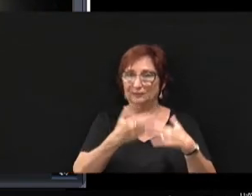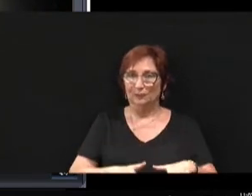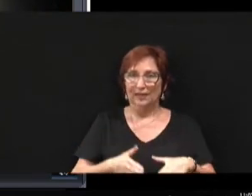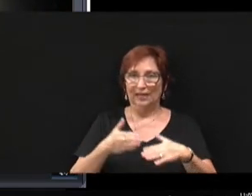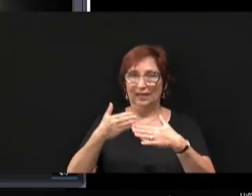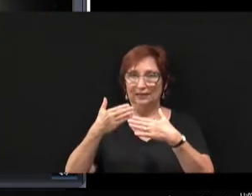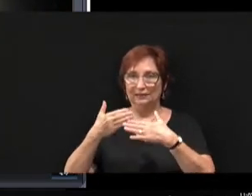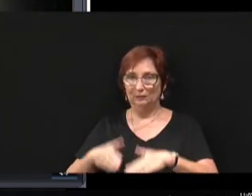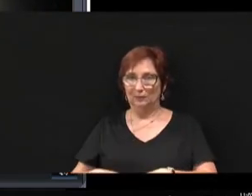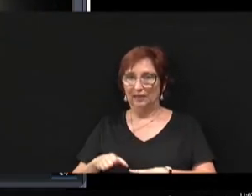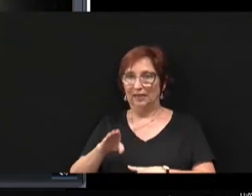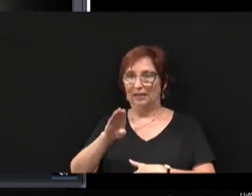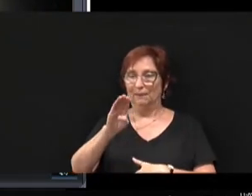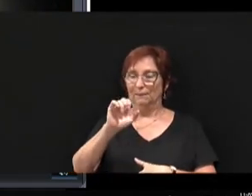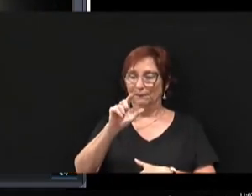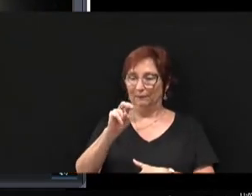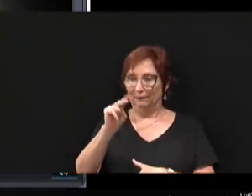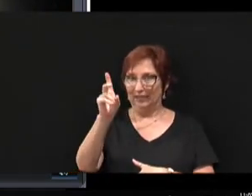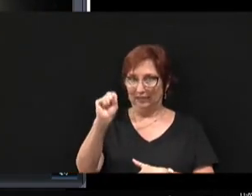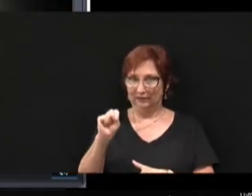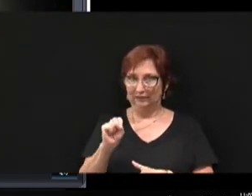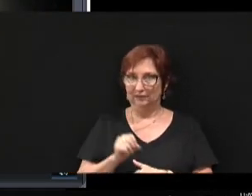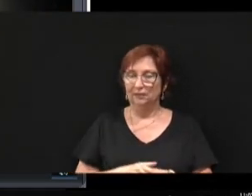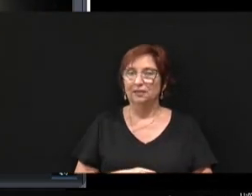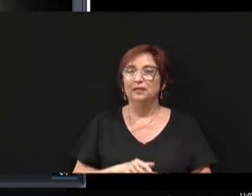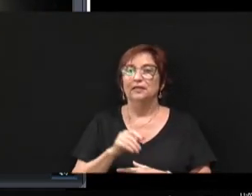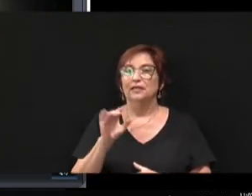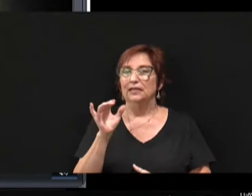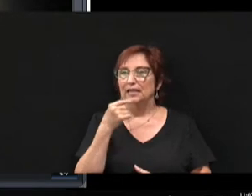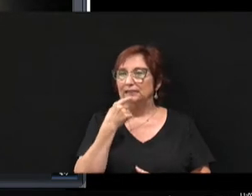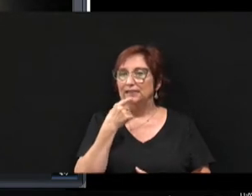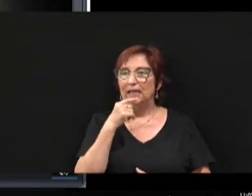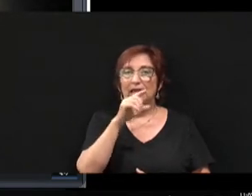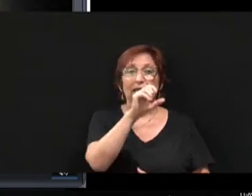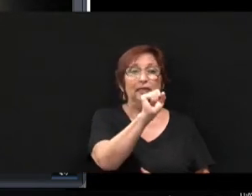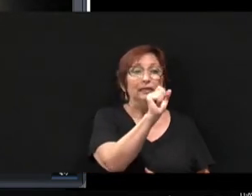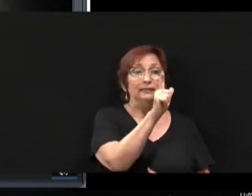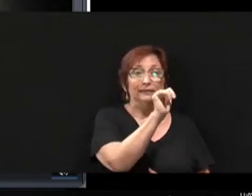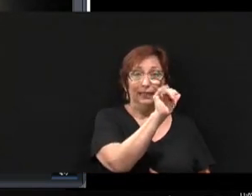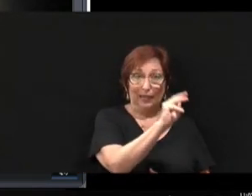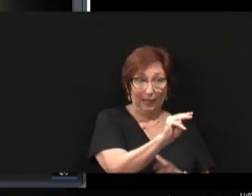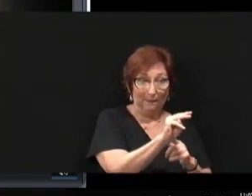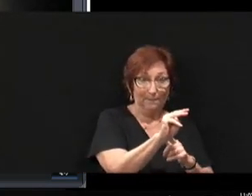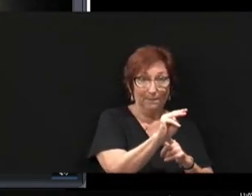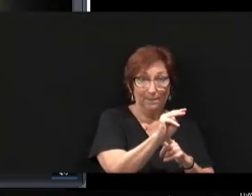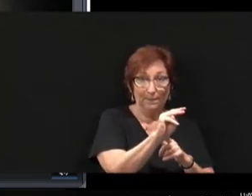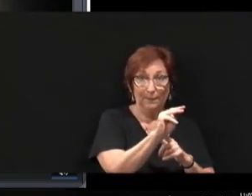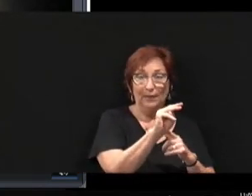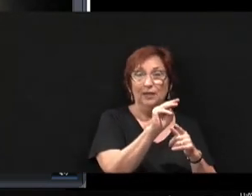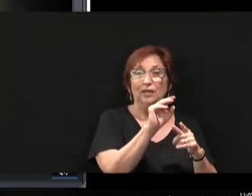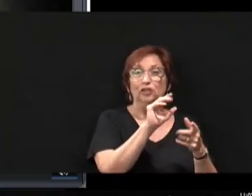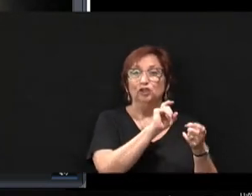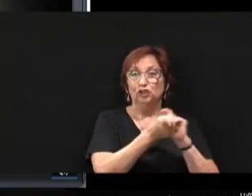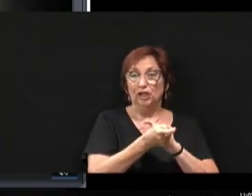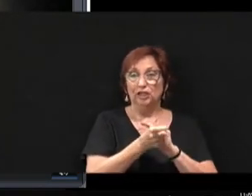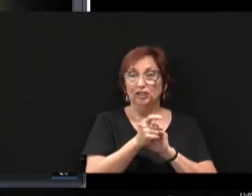here. For instance, like saying slim, change the l to w. What is